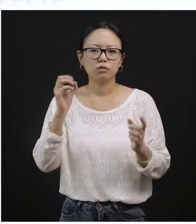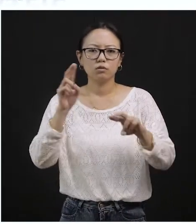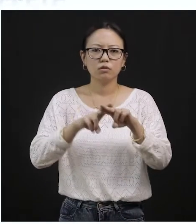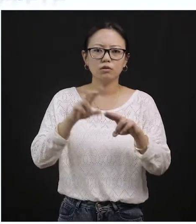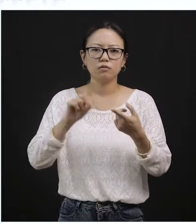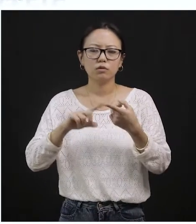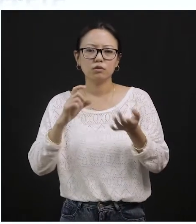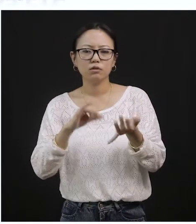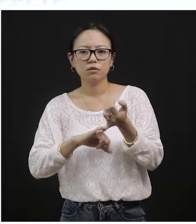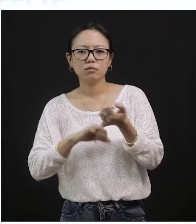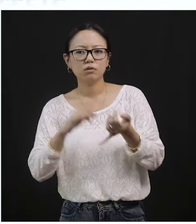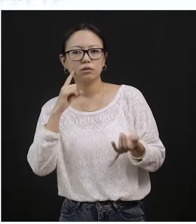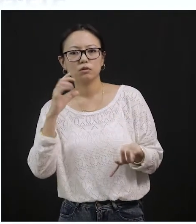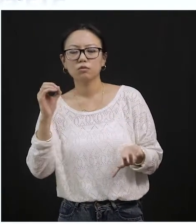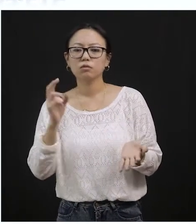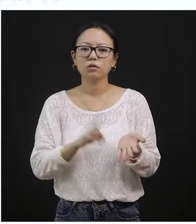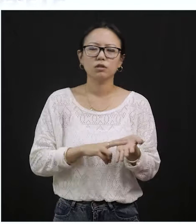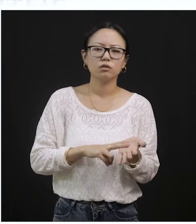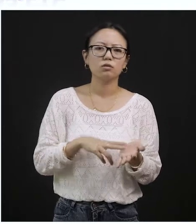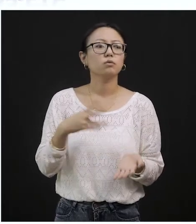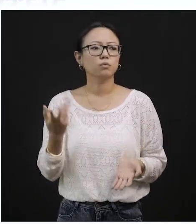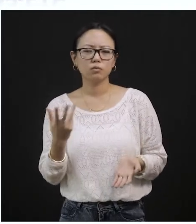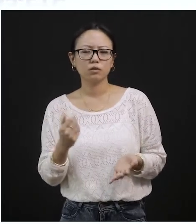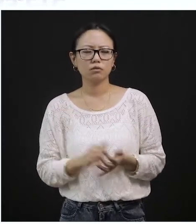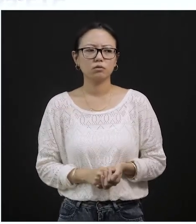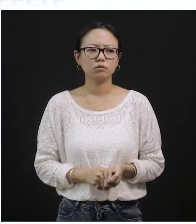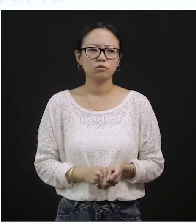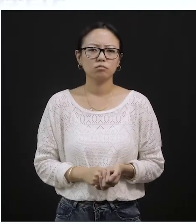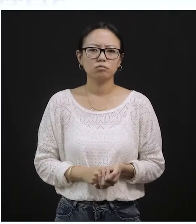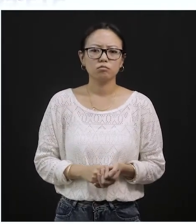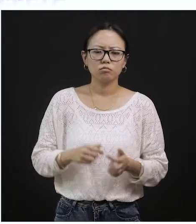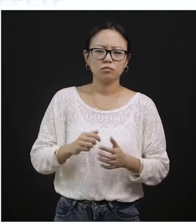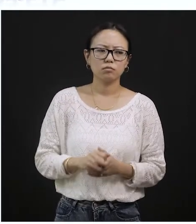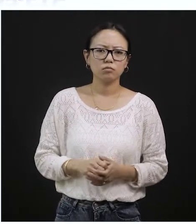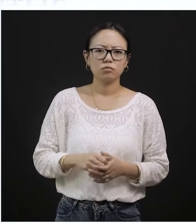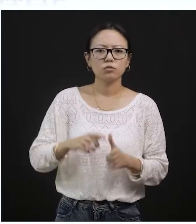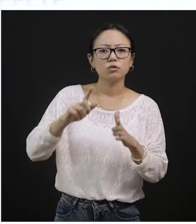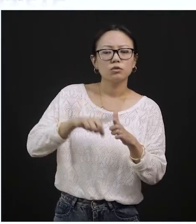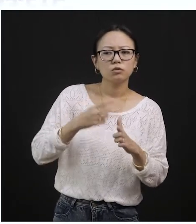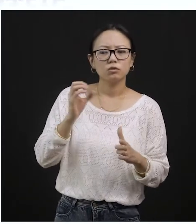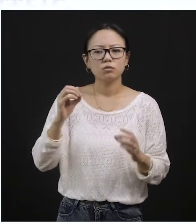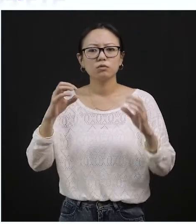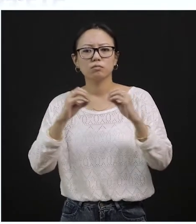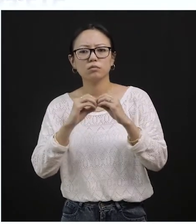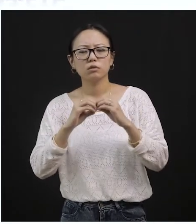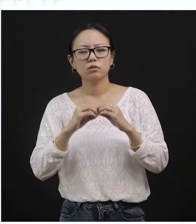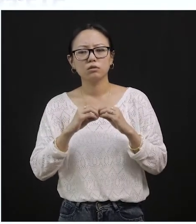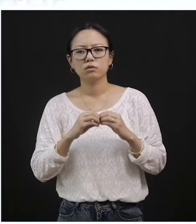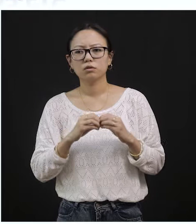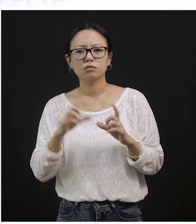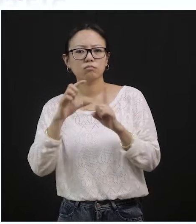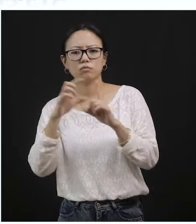is nothing but occupation, and it refers, to the regular job or work that a person carried